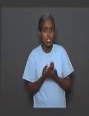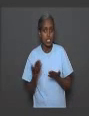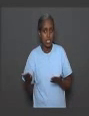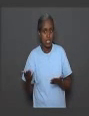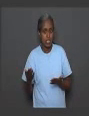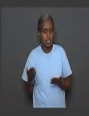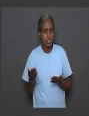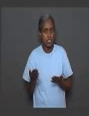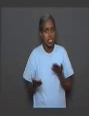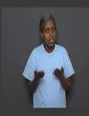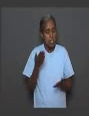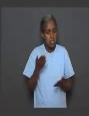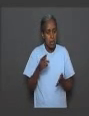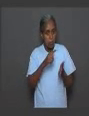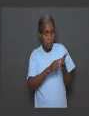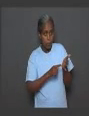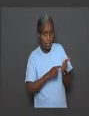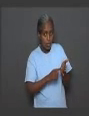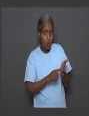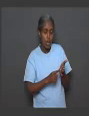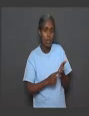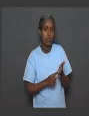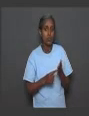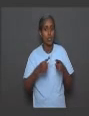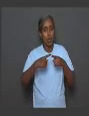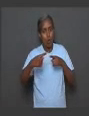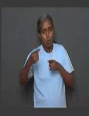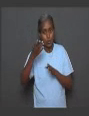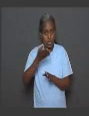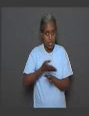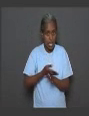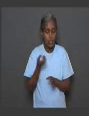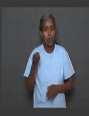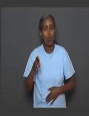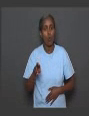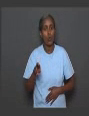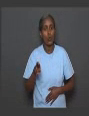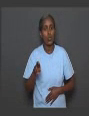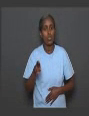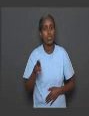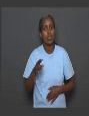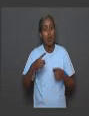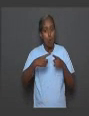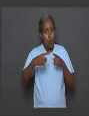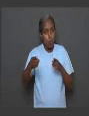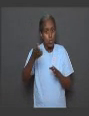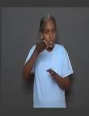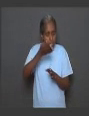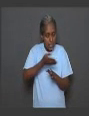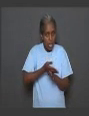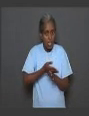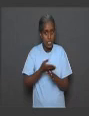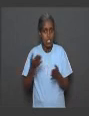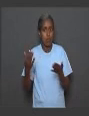is either perpendicular to the opposite side or to the opposite side